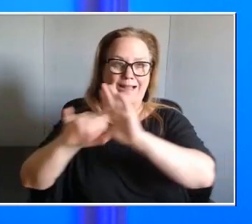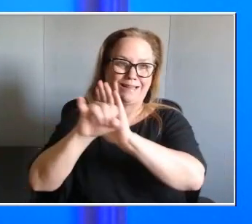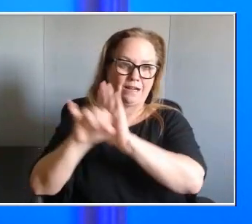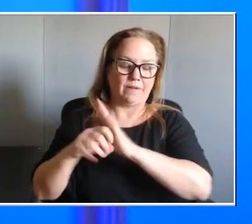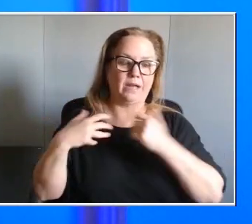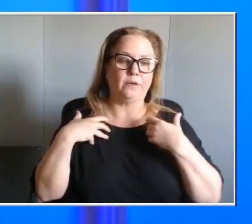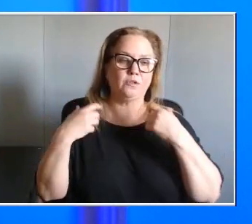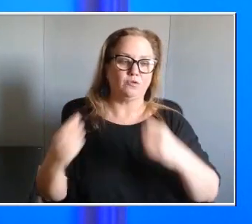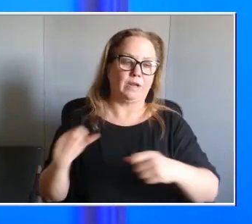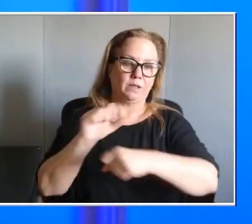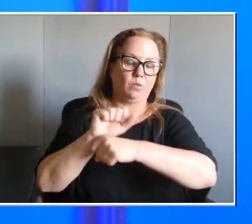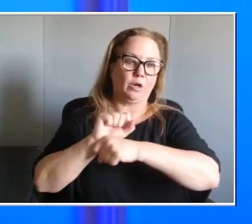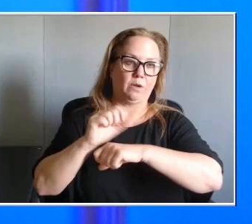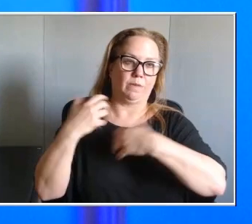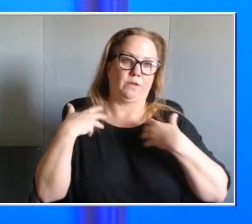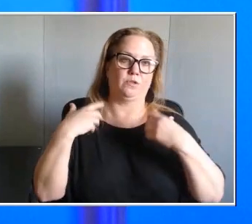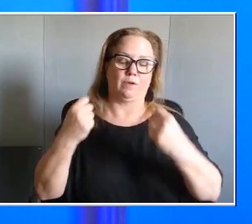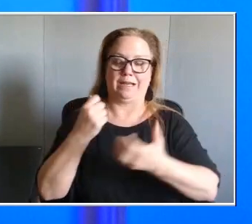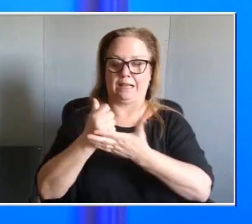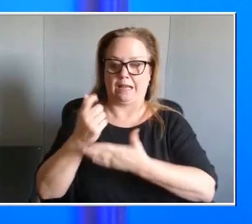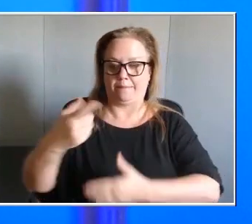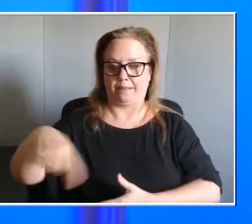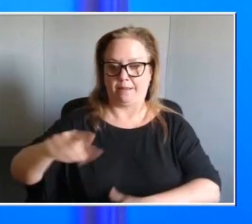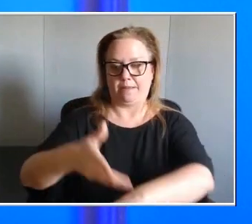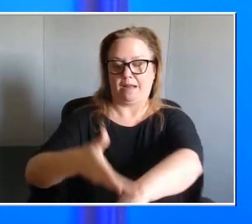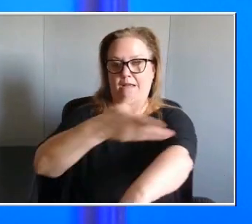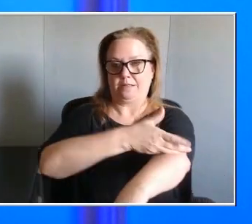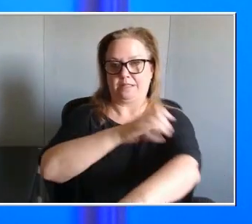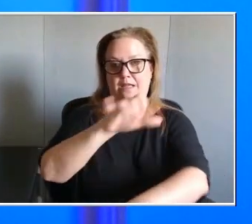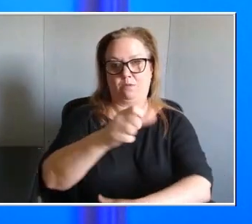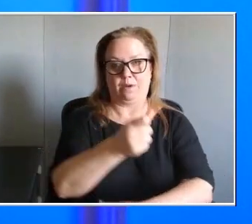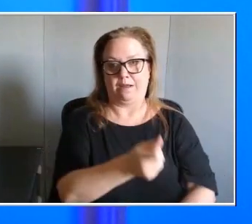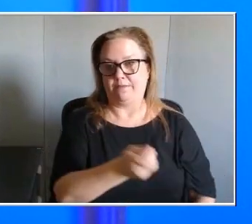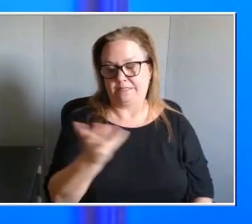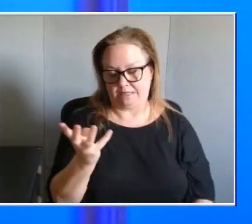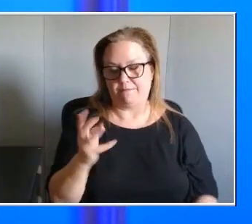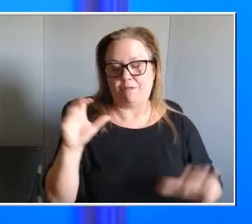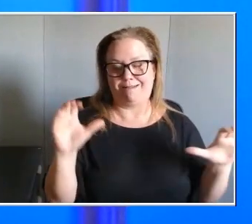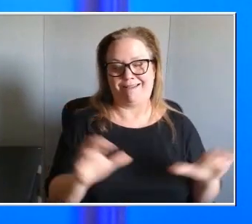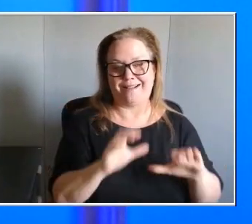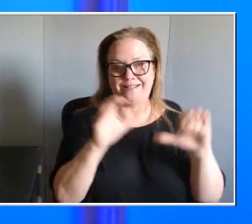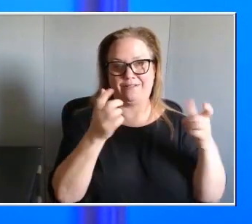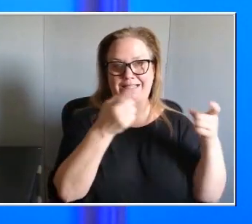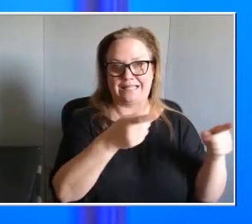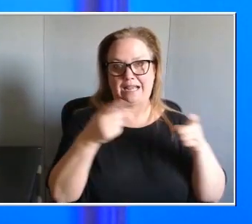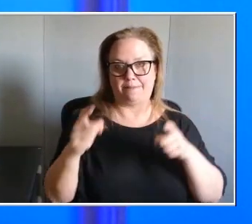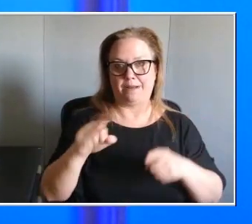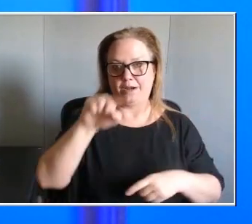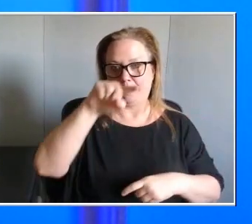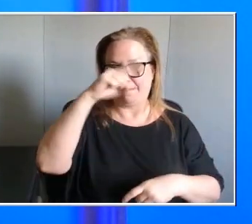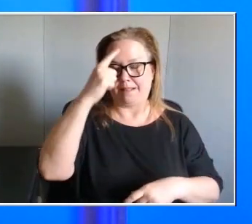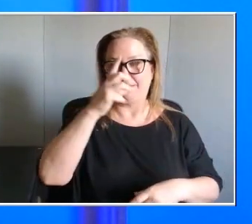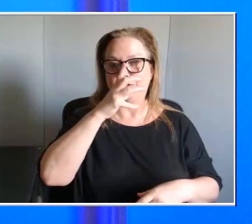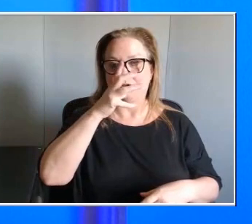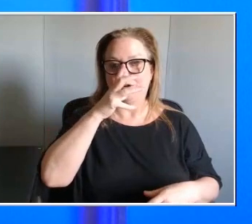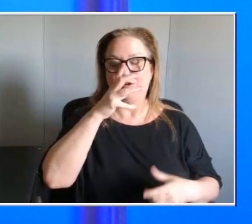those strengths and helping them to enhance that. And we have several activities that happen. We have our Black Maternal Health